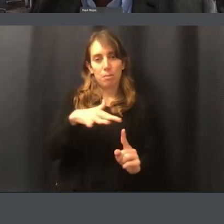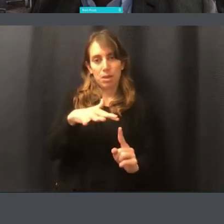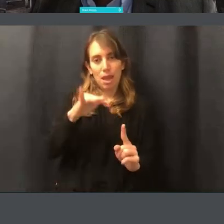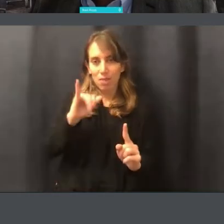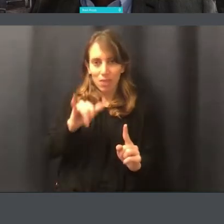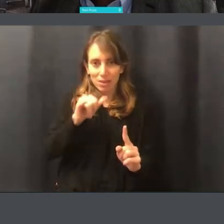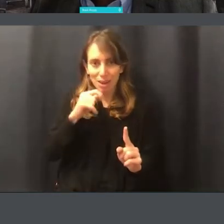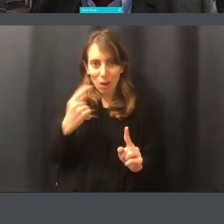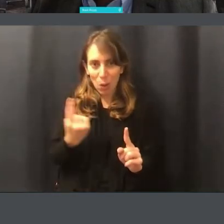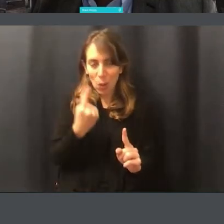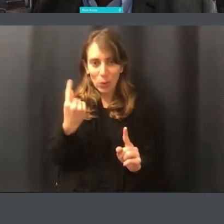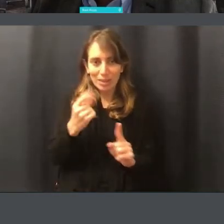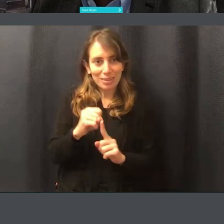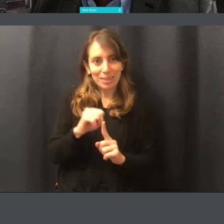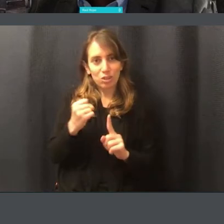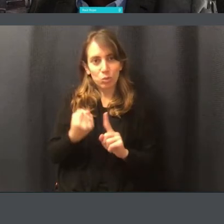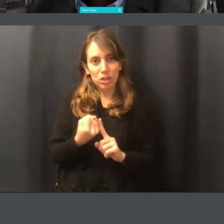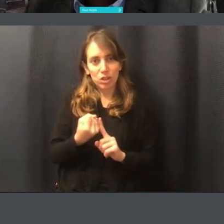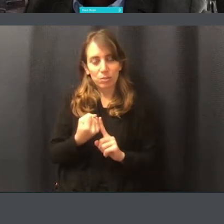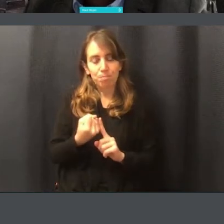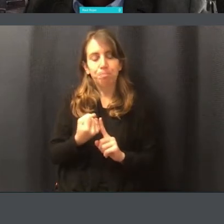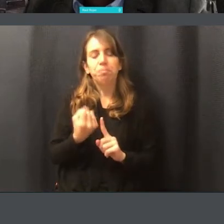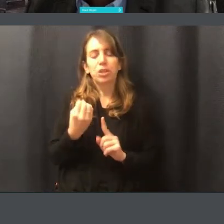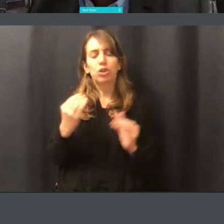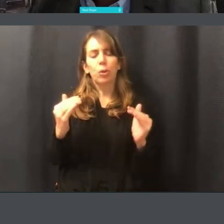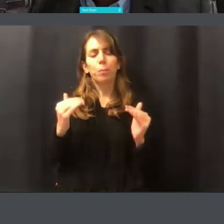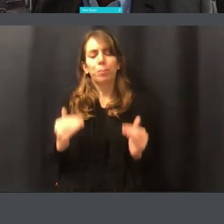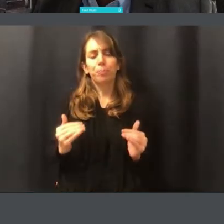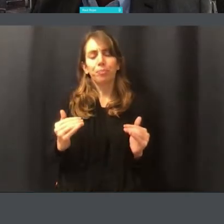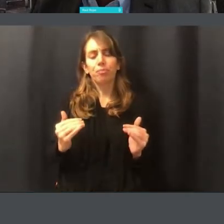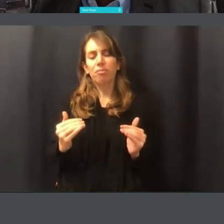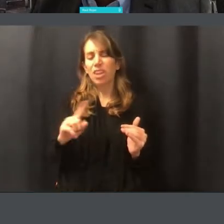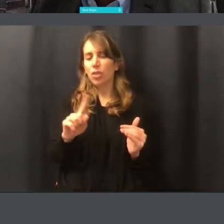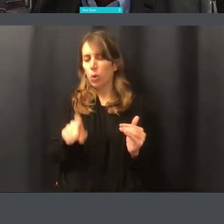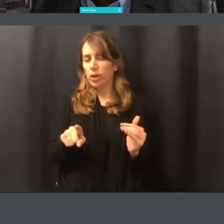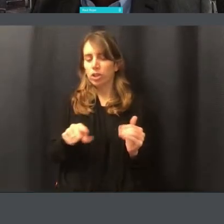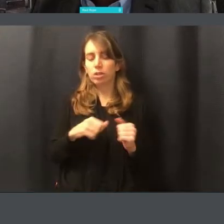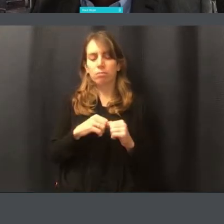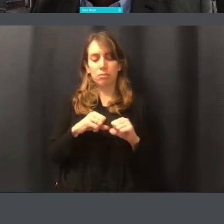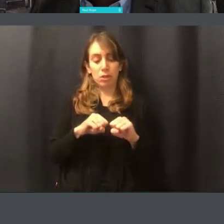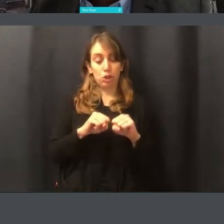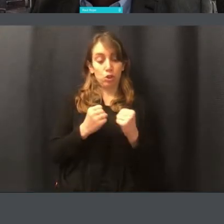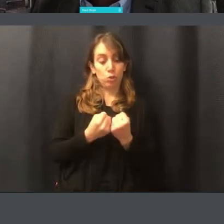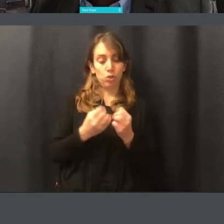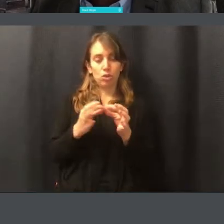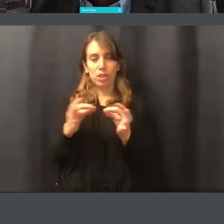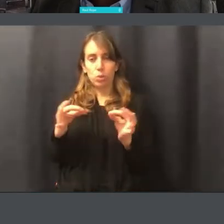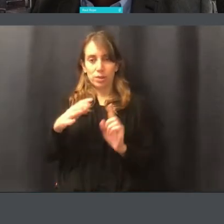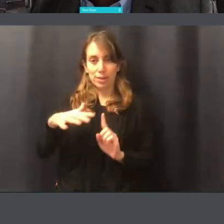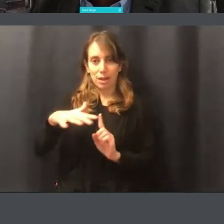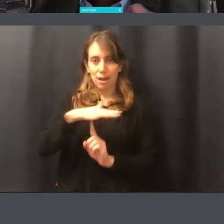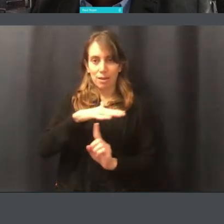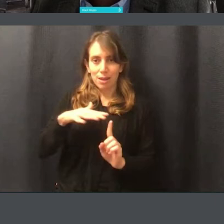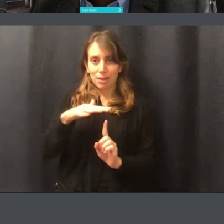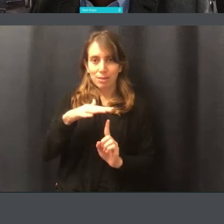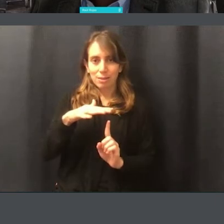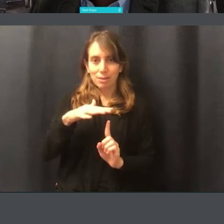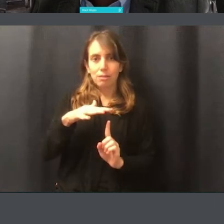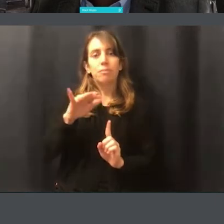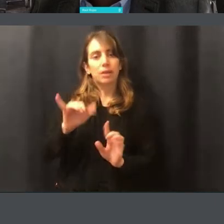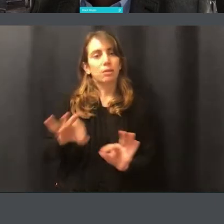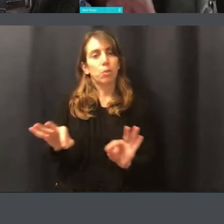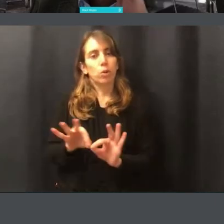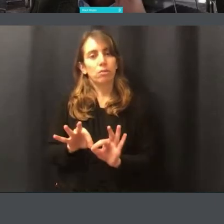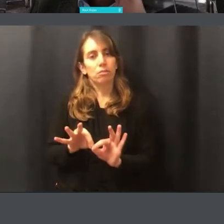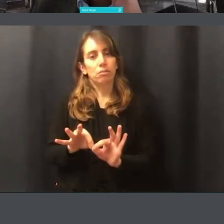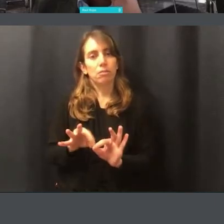question in terms of dual language development is the social linguistic context is really important. And we also just have to